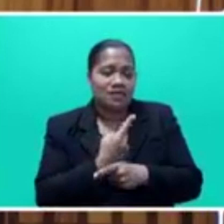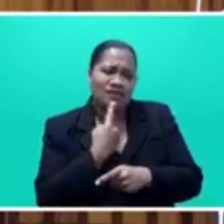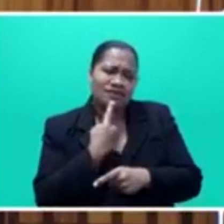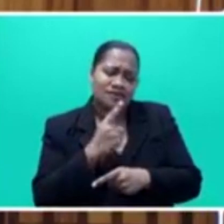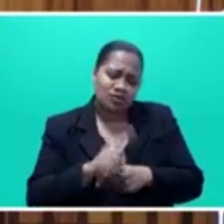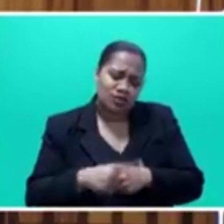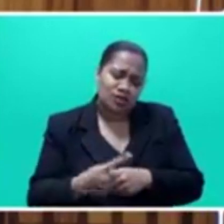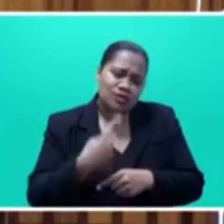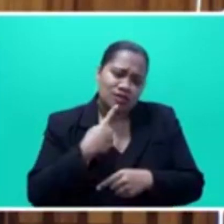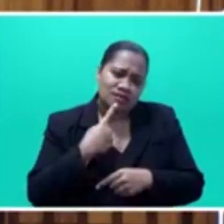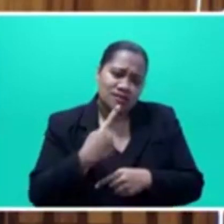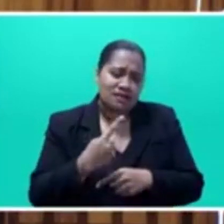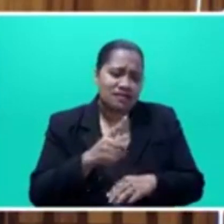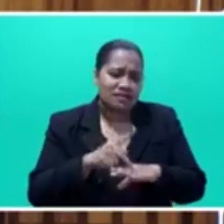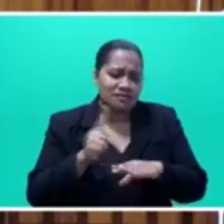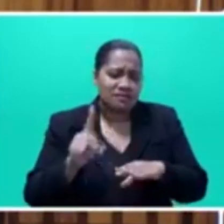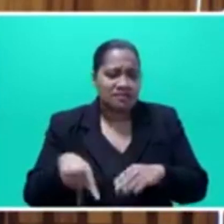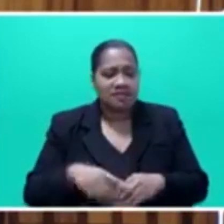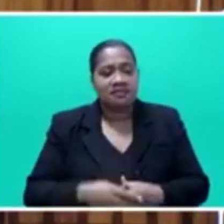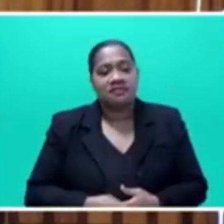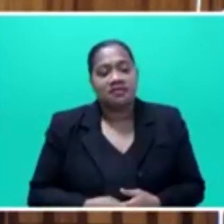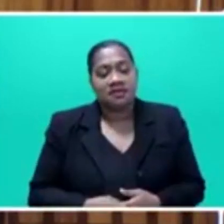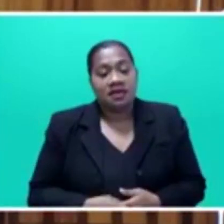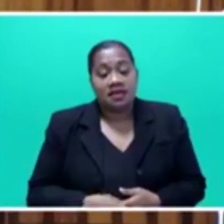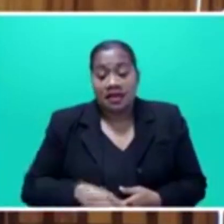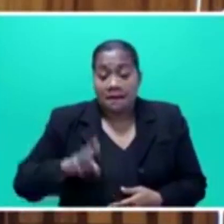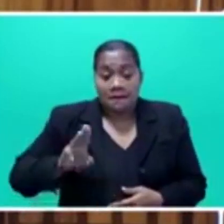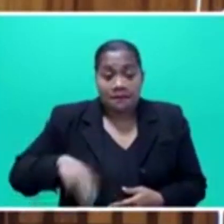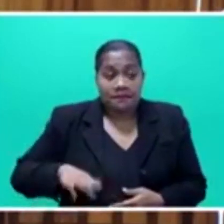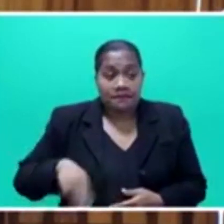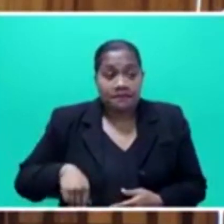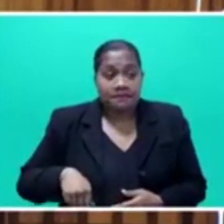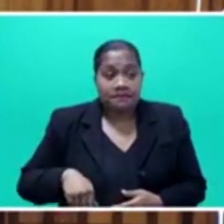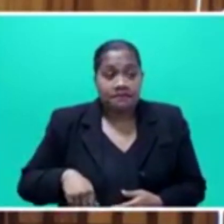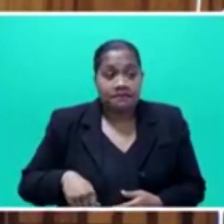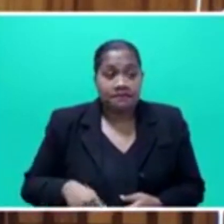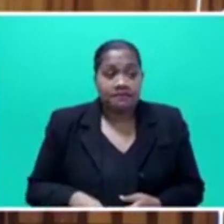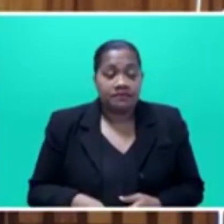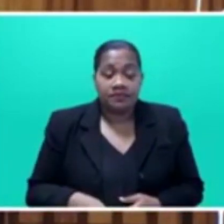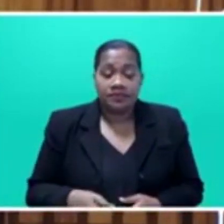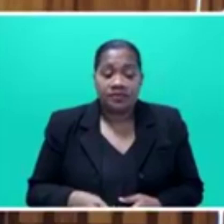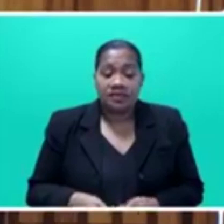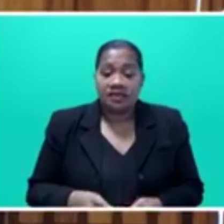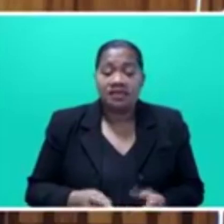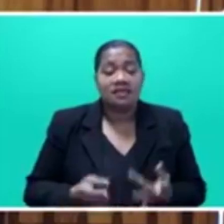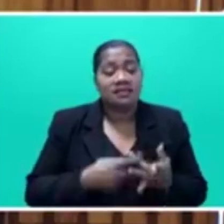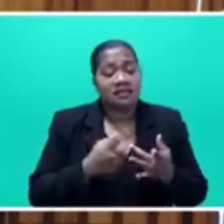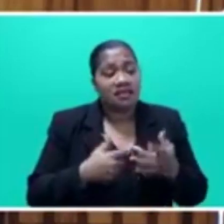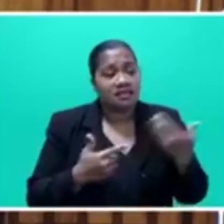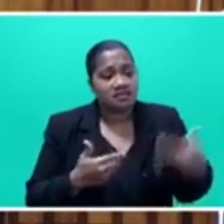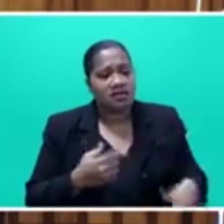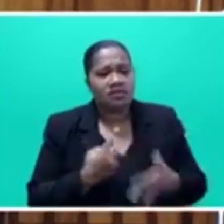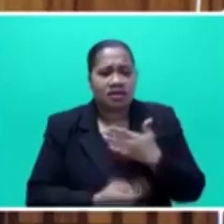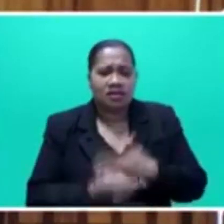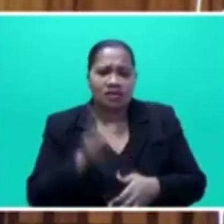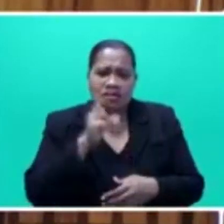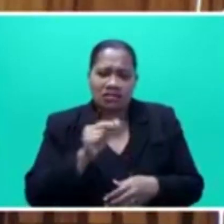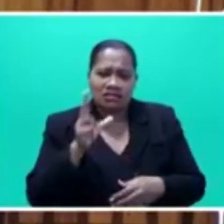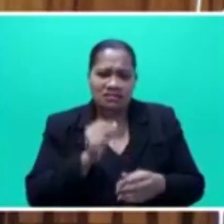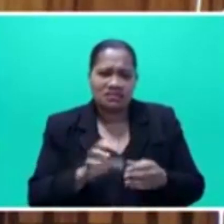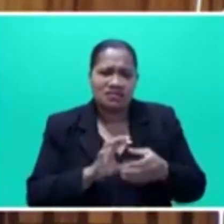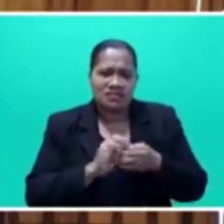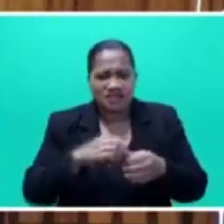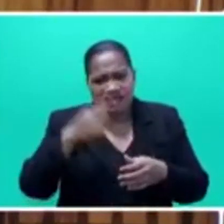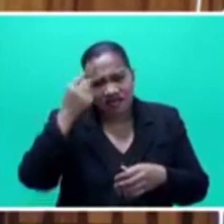sir, that members on the other side break out into the vernacular. And what we have said, Mr. Speaker, sir, is